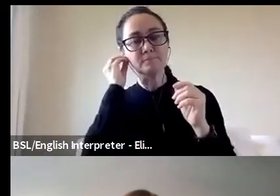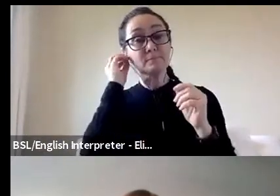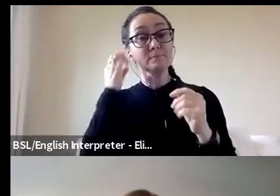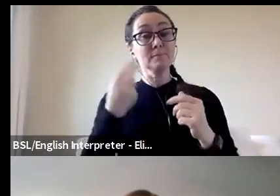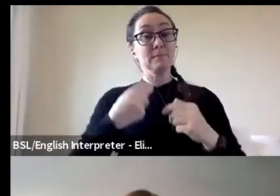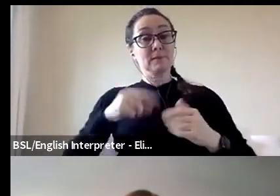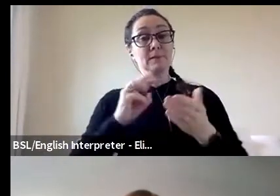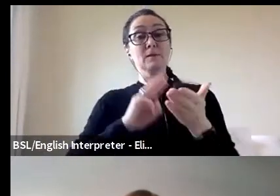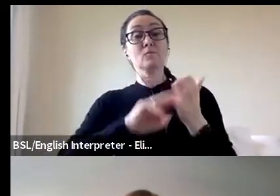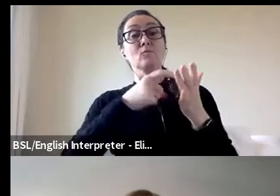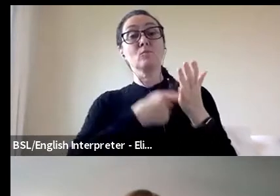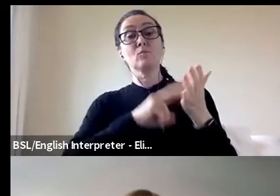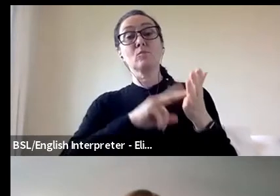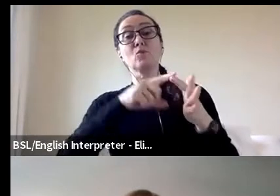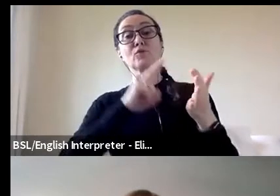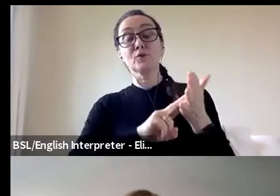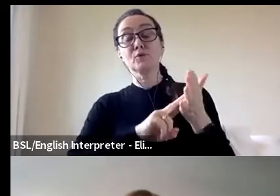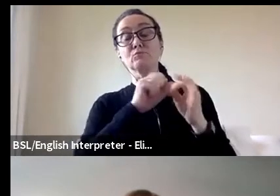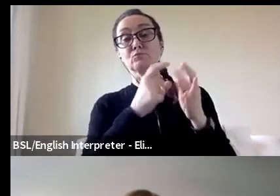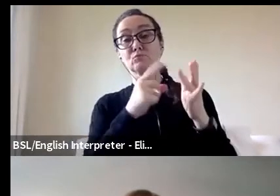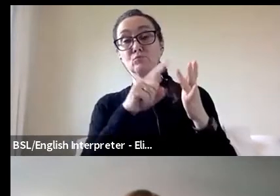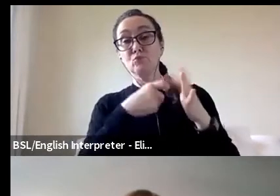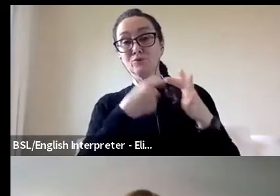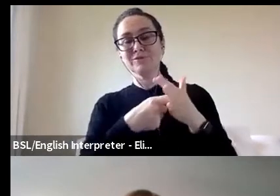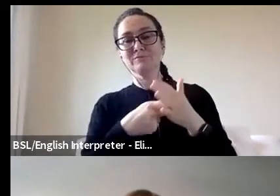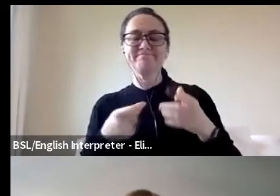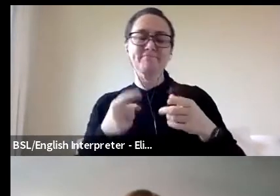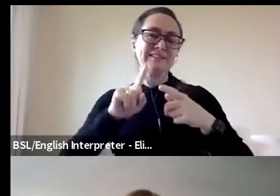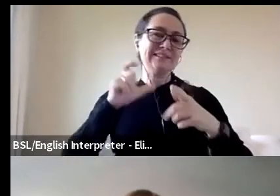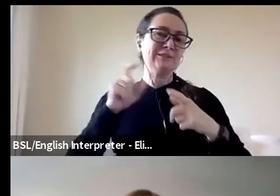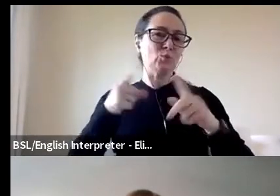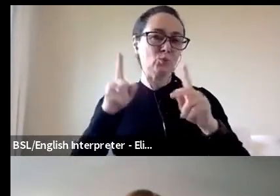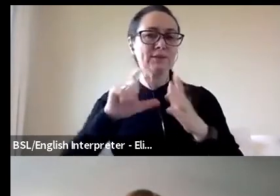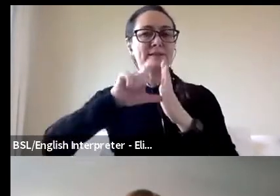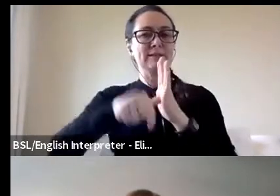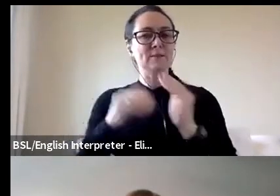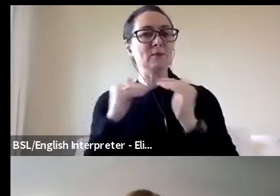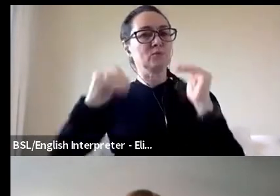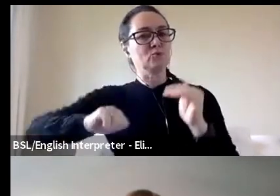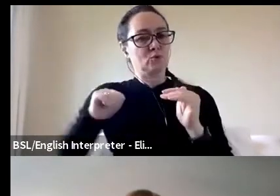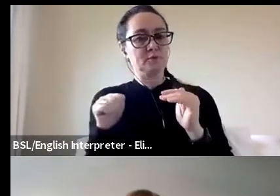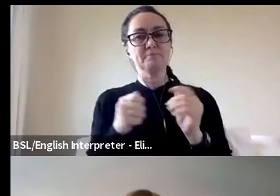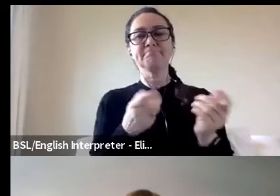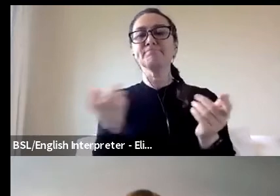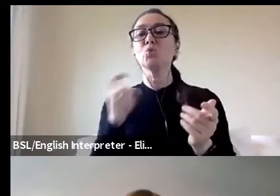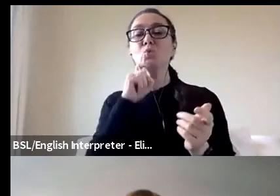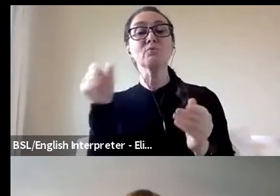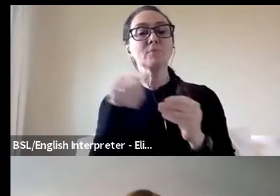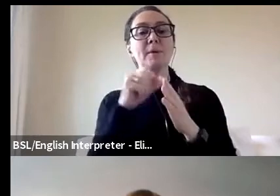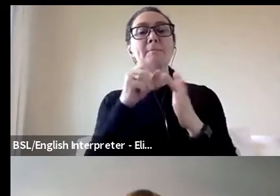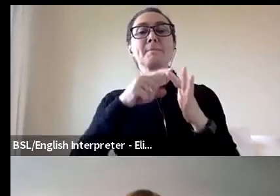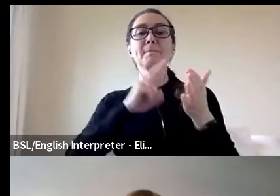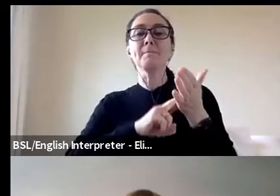Chief Executive Officer at Disability Equality Scotland. I am joined today by Pennie Taylor, an award-winning freelance journalist